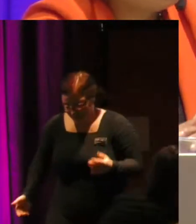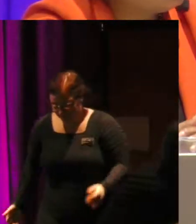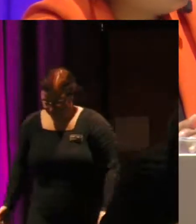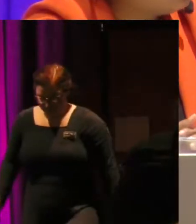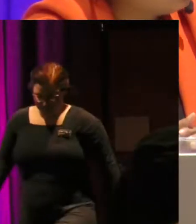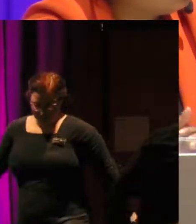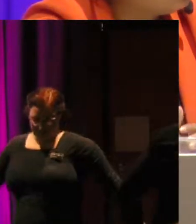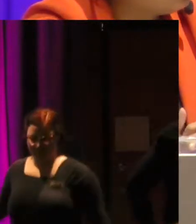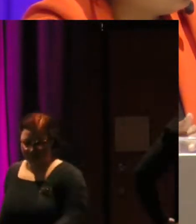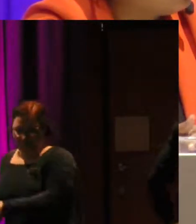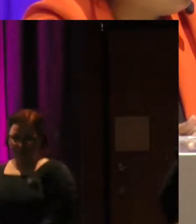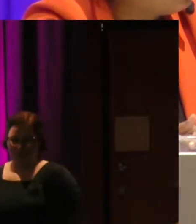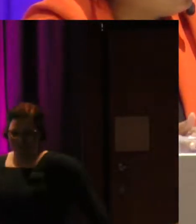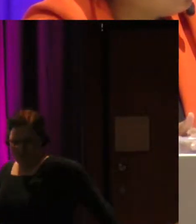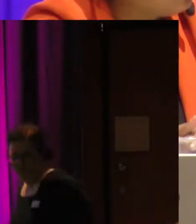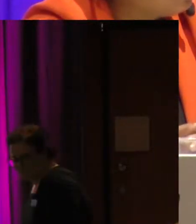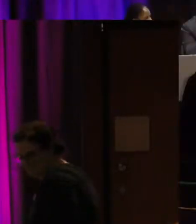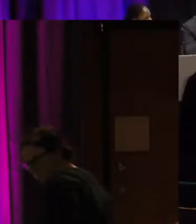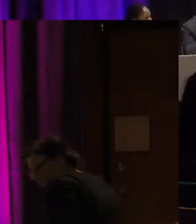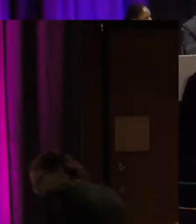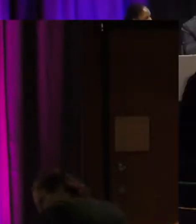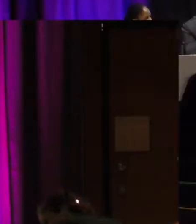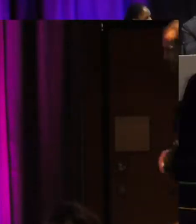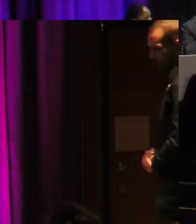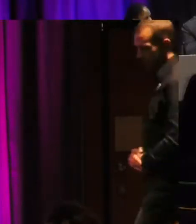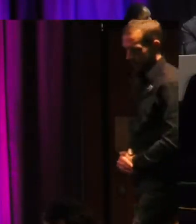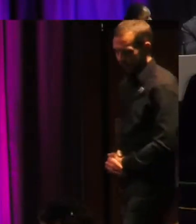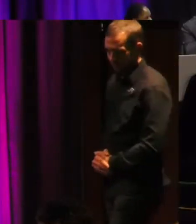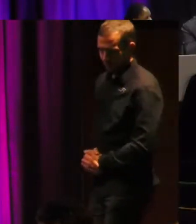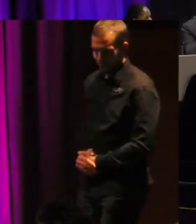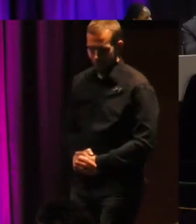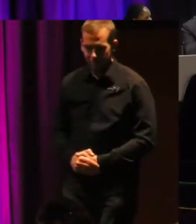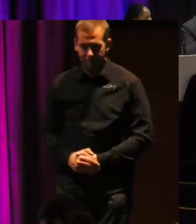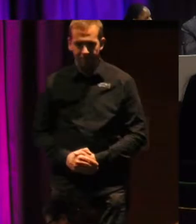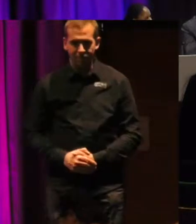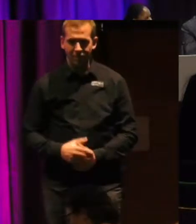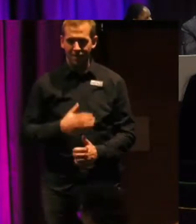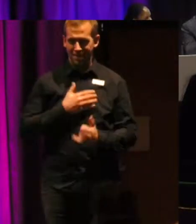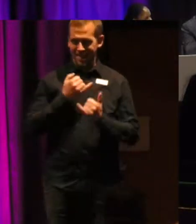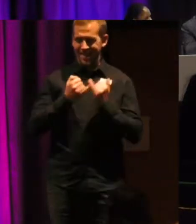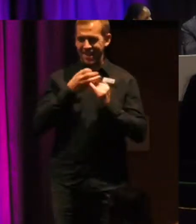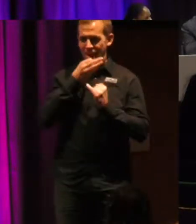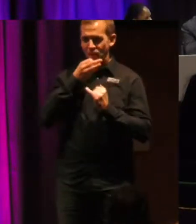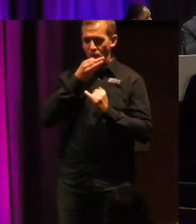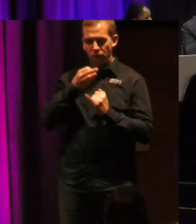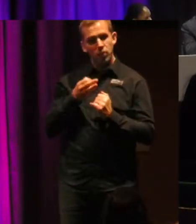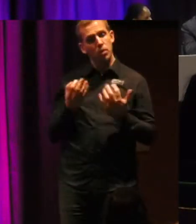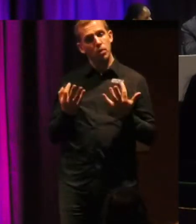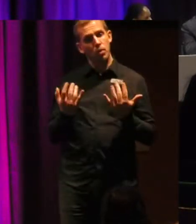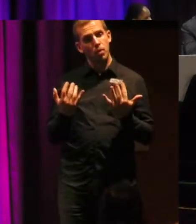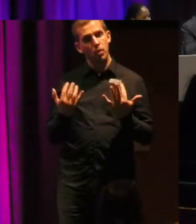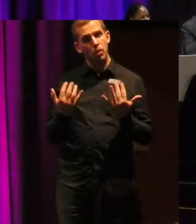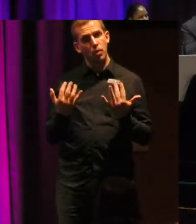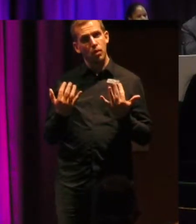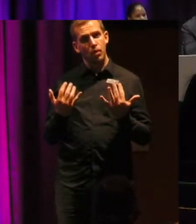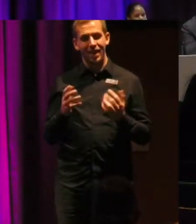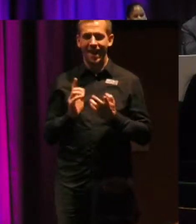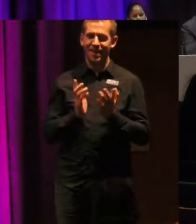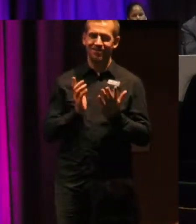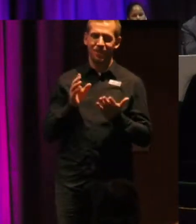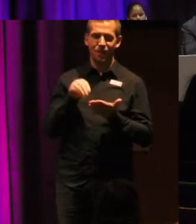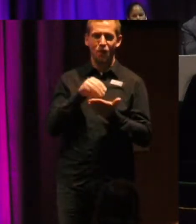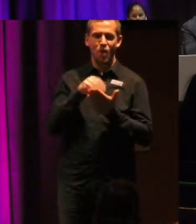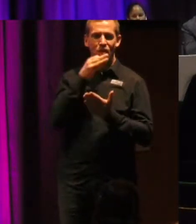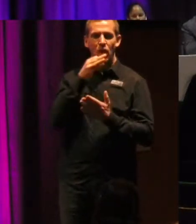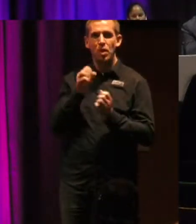have Before I come to my last question to you, at least for the first round, how many people, it's quite a silly question, but how